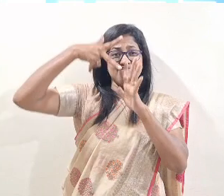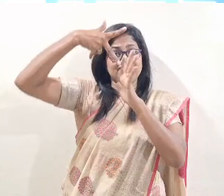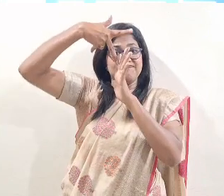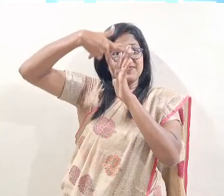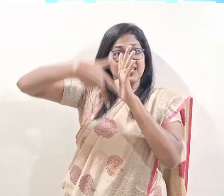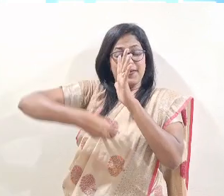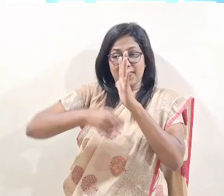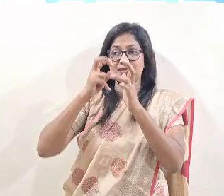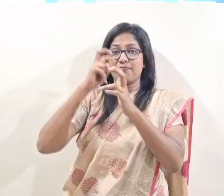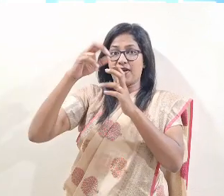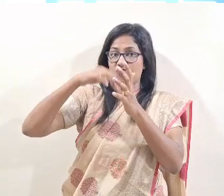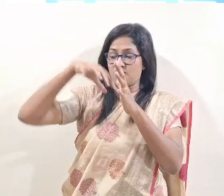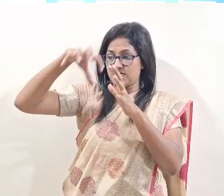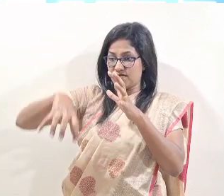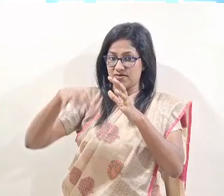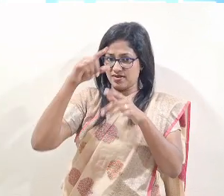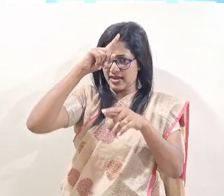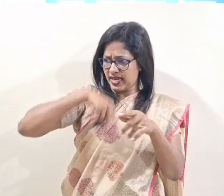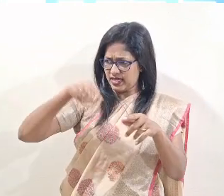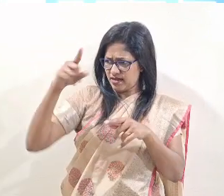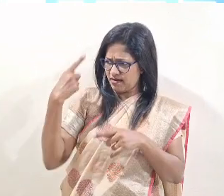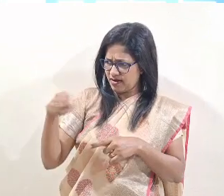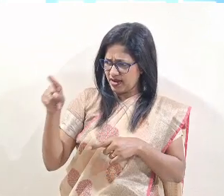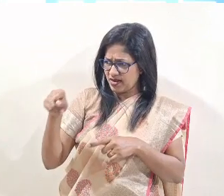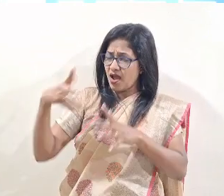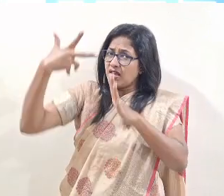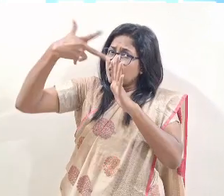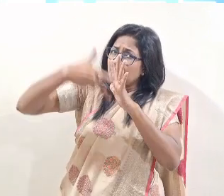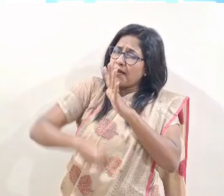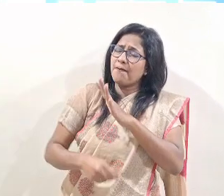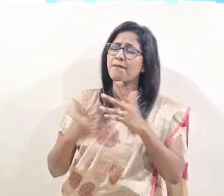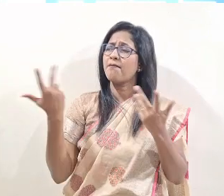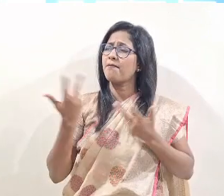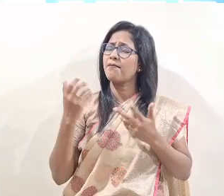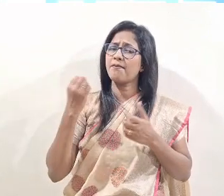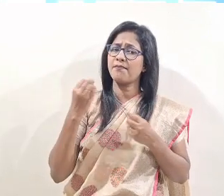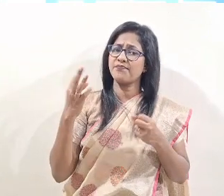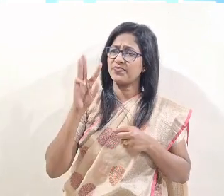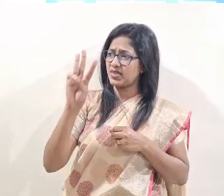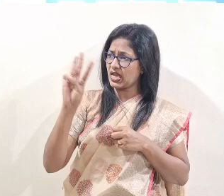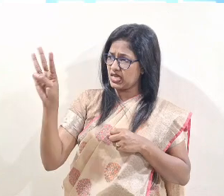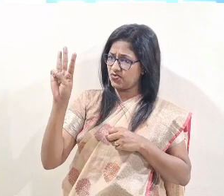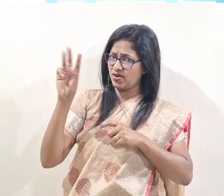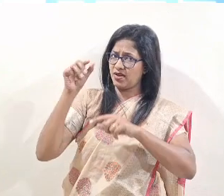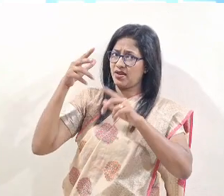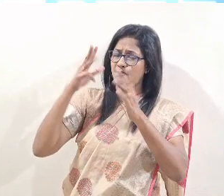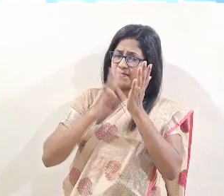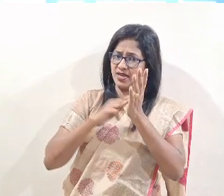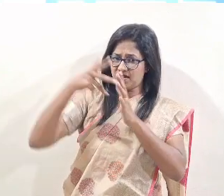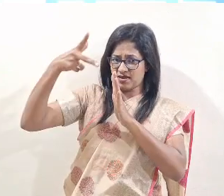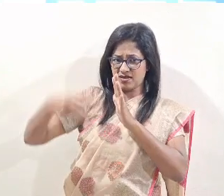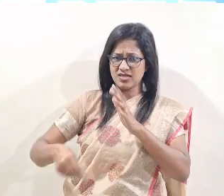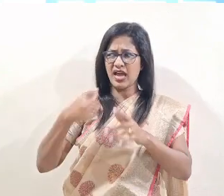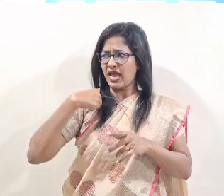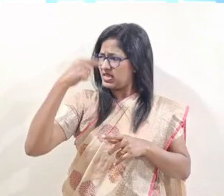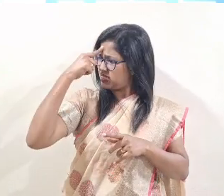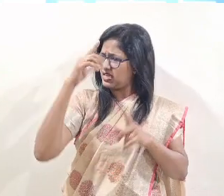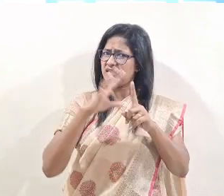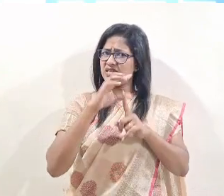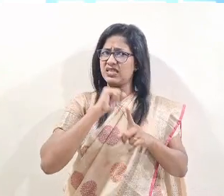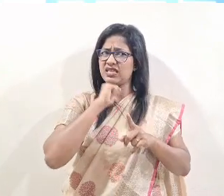station in India. How deep is it? 33 meters. I thought Delhi Metro